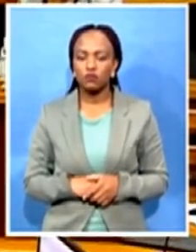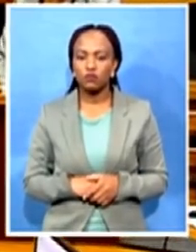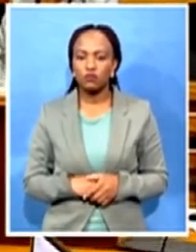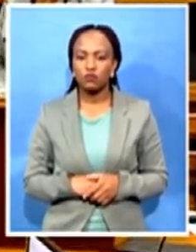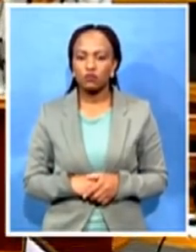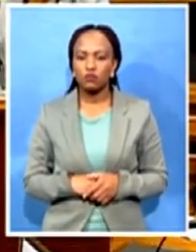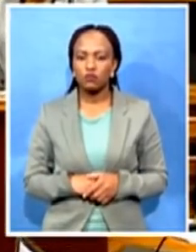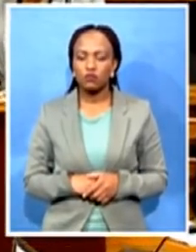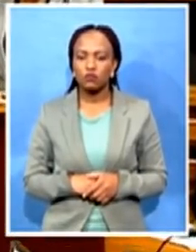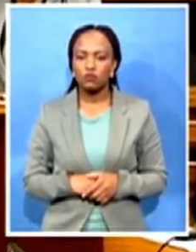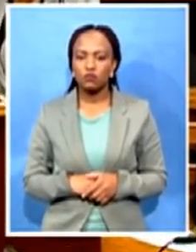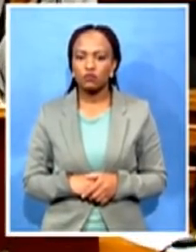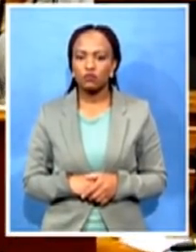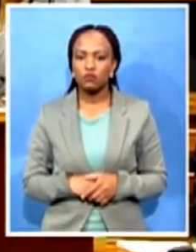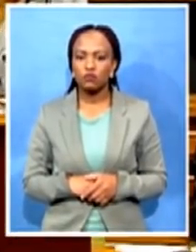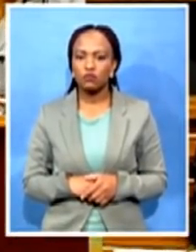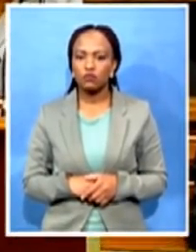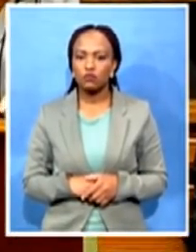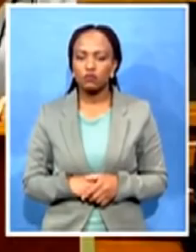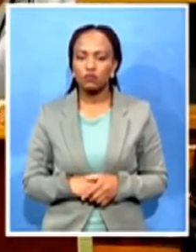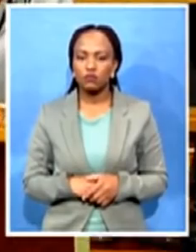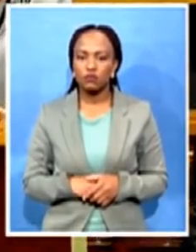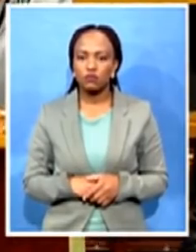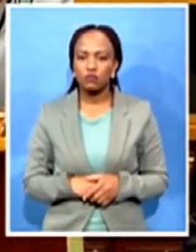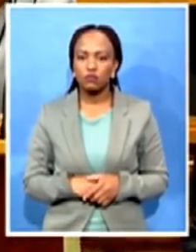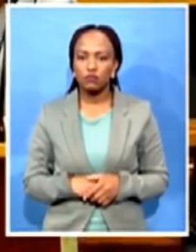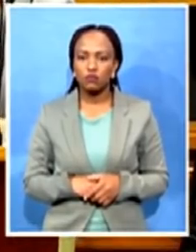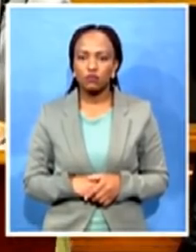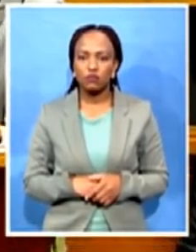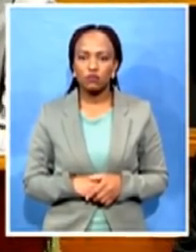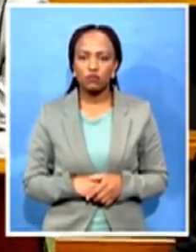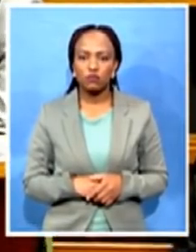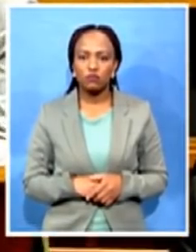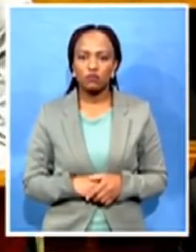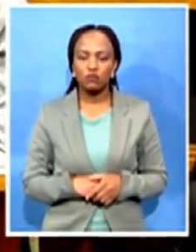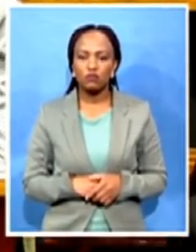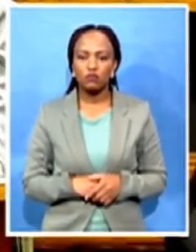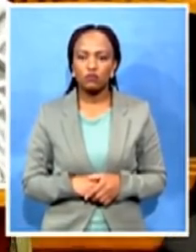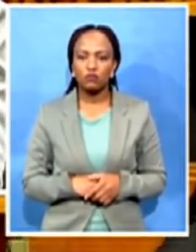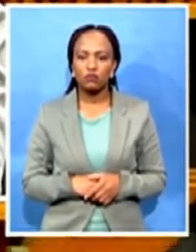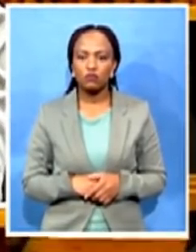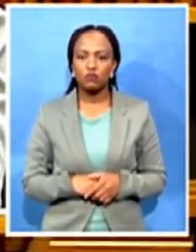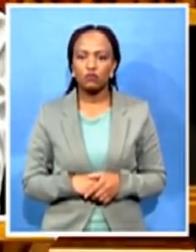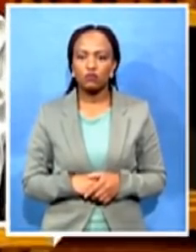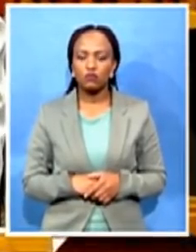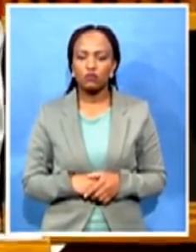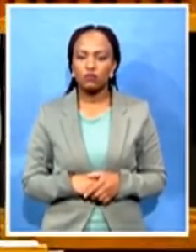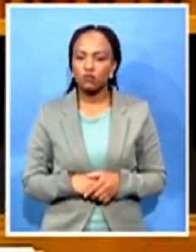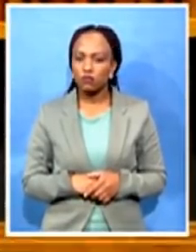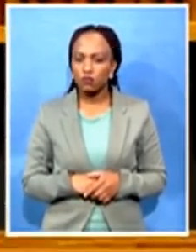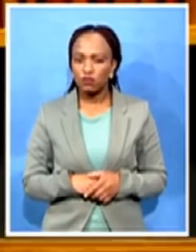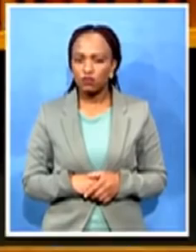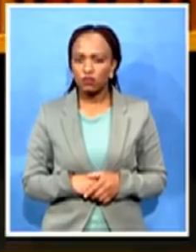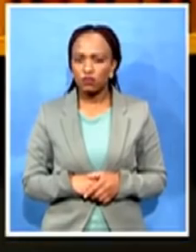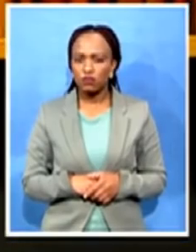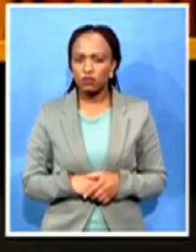onus is upon the accused to show grounds that it is in the interest of justice that he should be